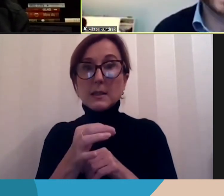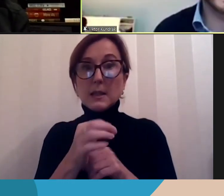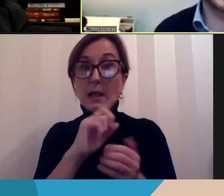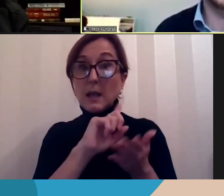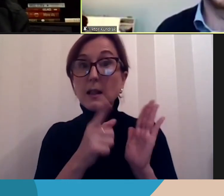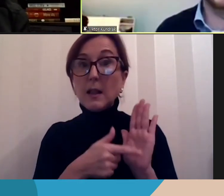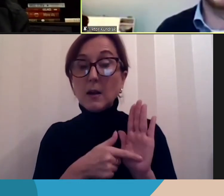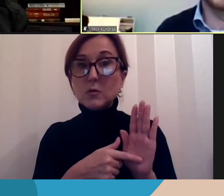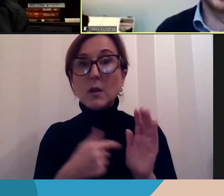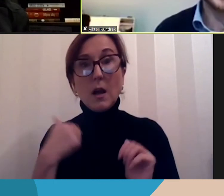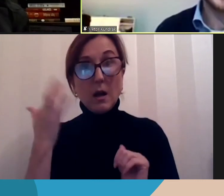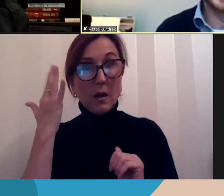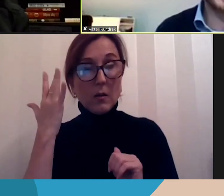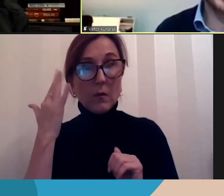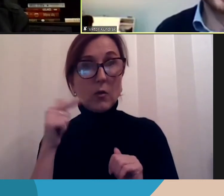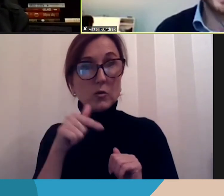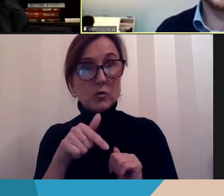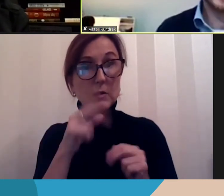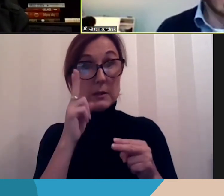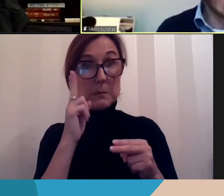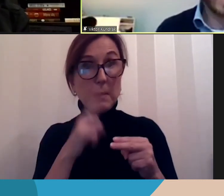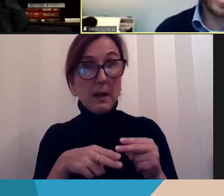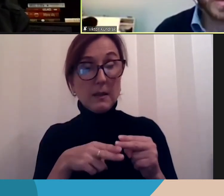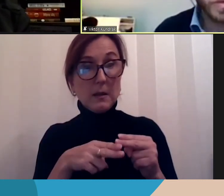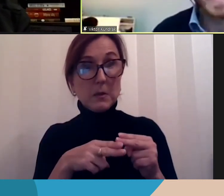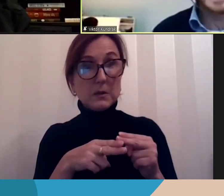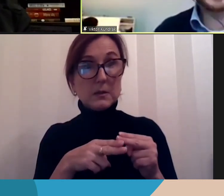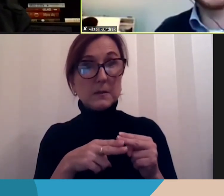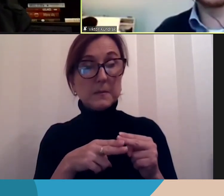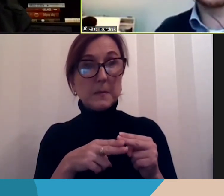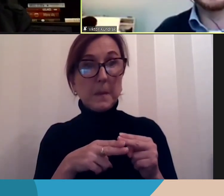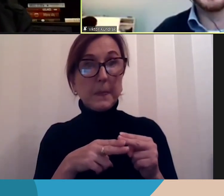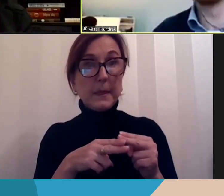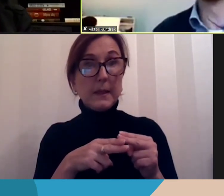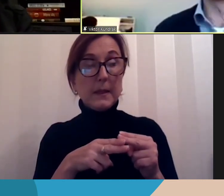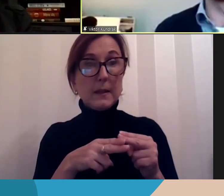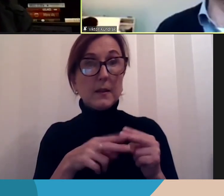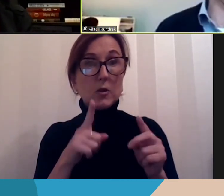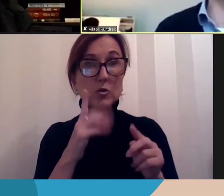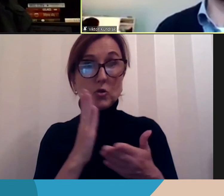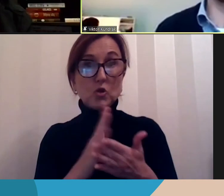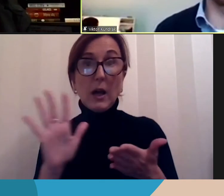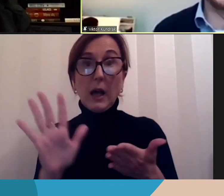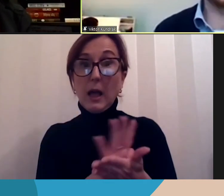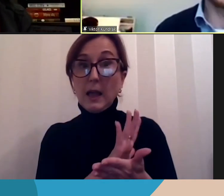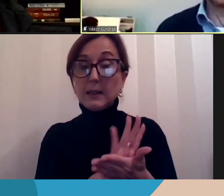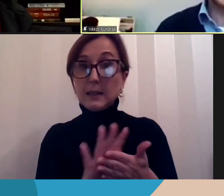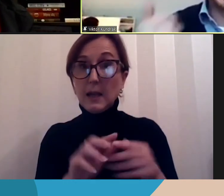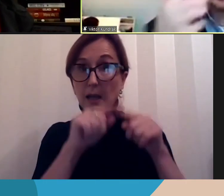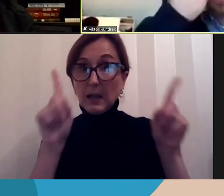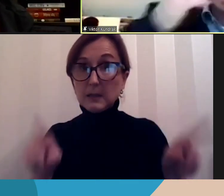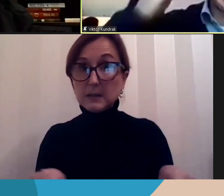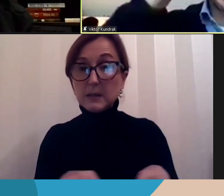of Ministers of the Council of Europe a report, an action plan, what it will do. And I would anticipate